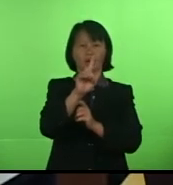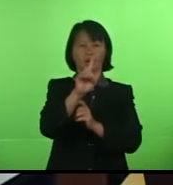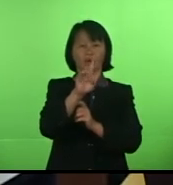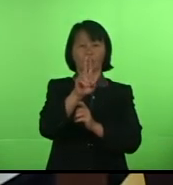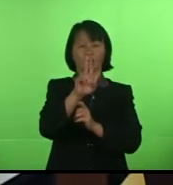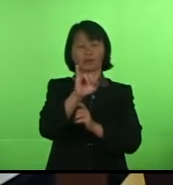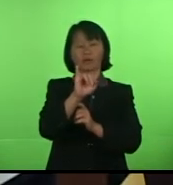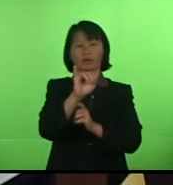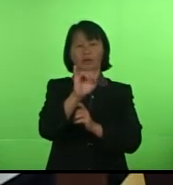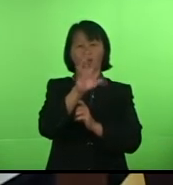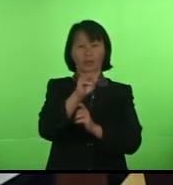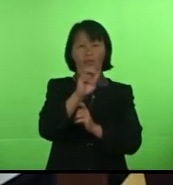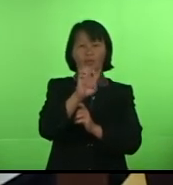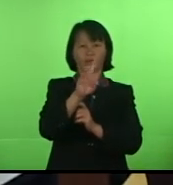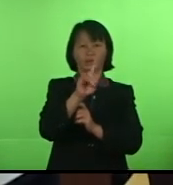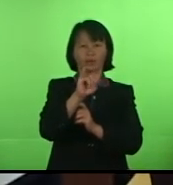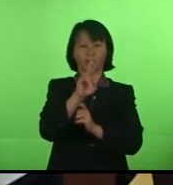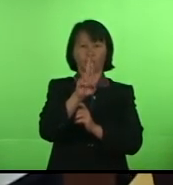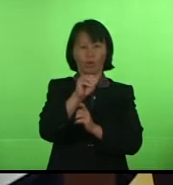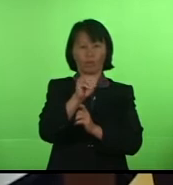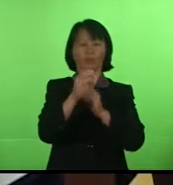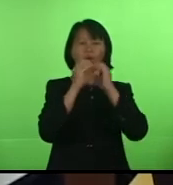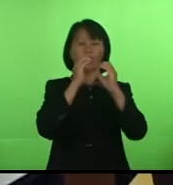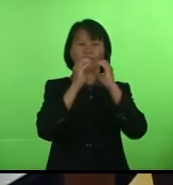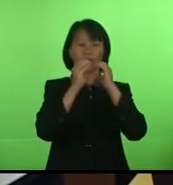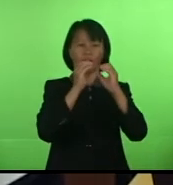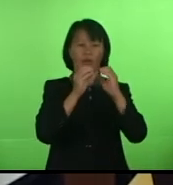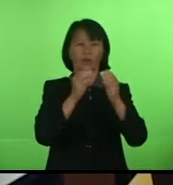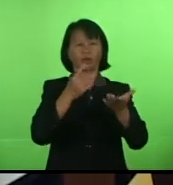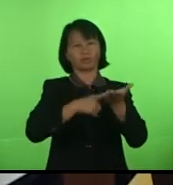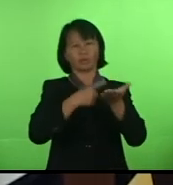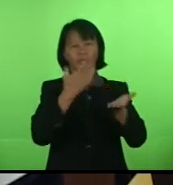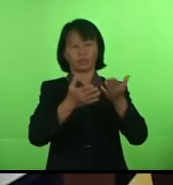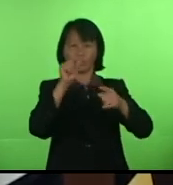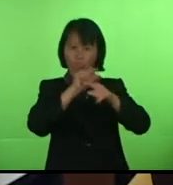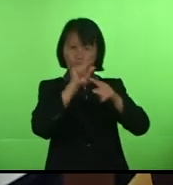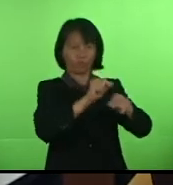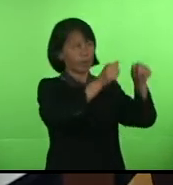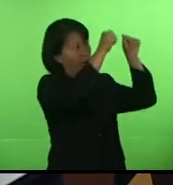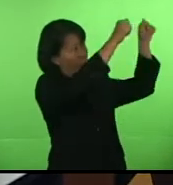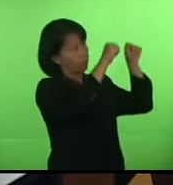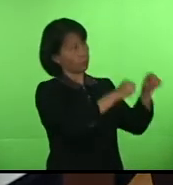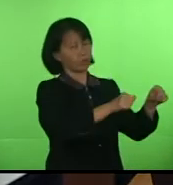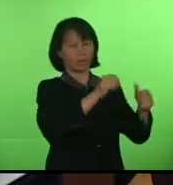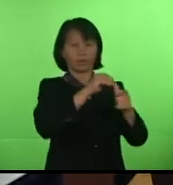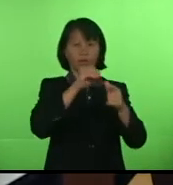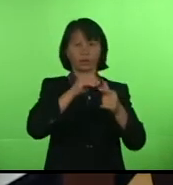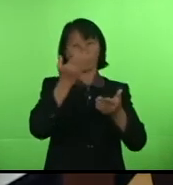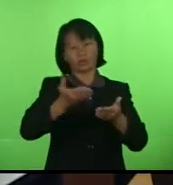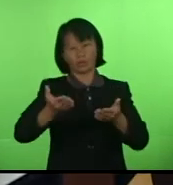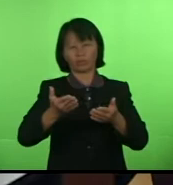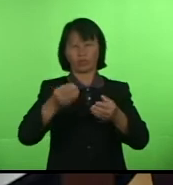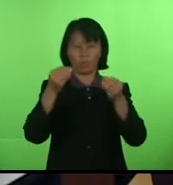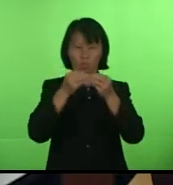a poster on the wall, or something much more complex. Okay, if the writer decides